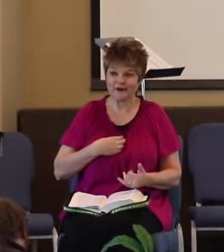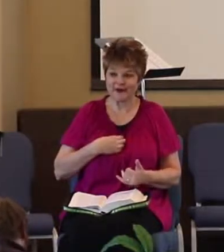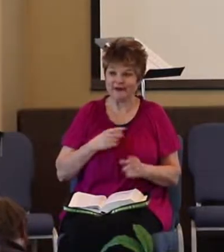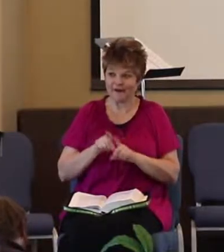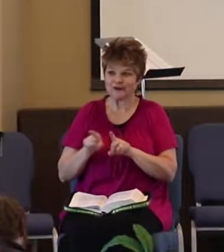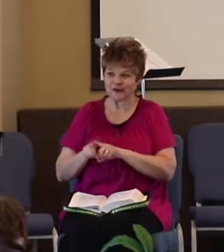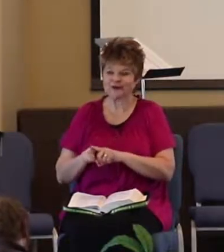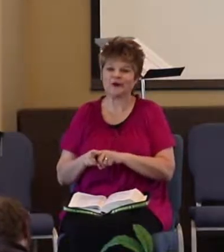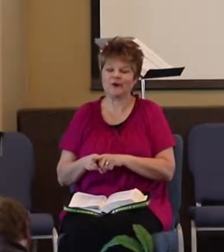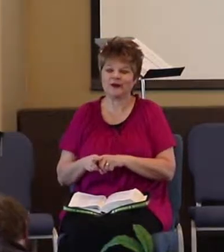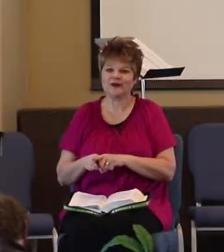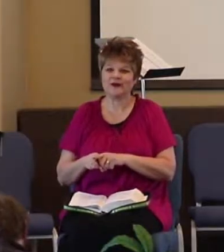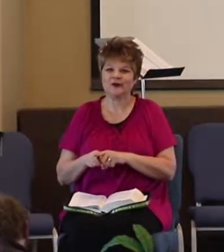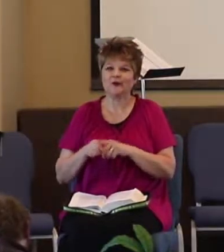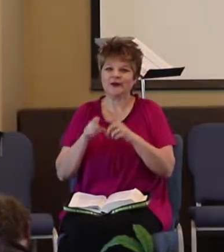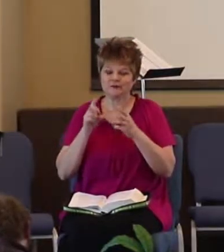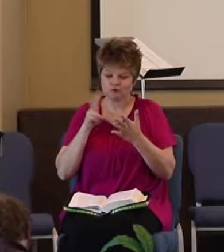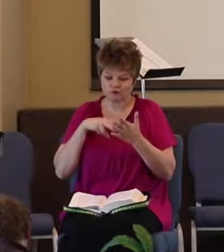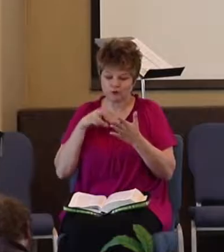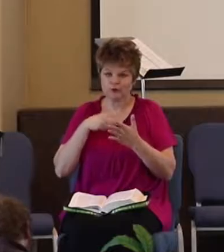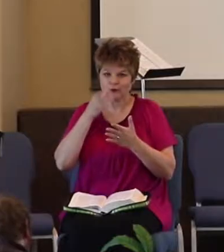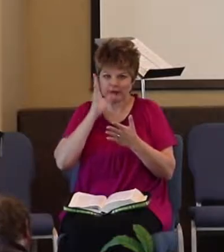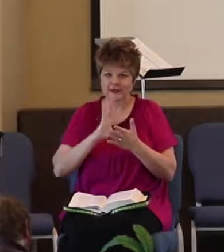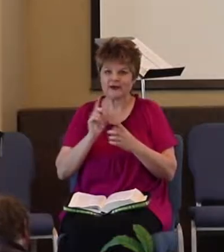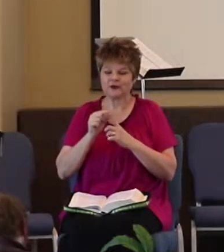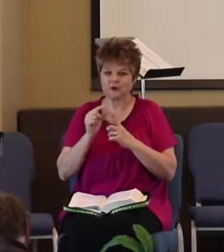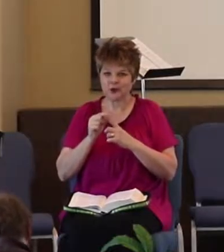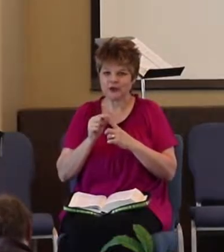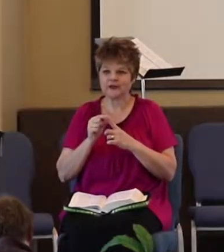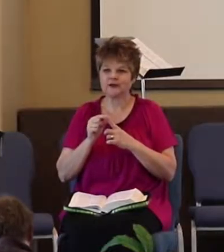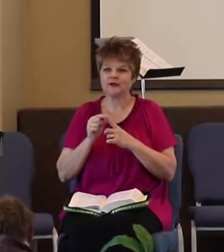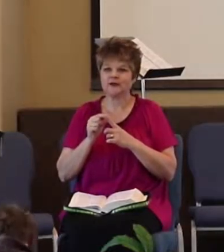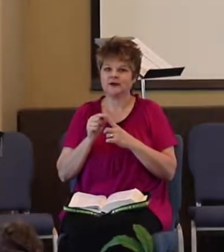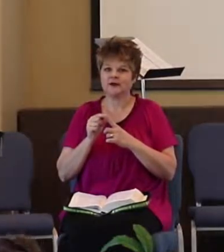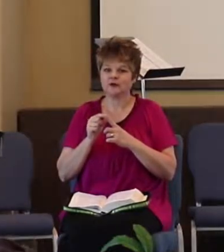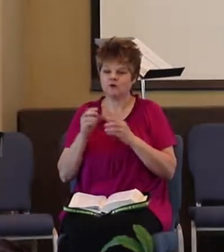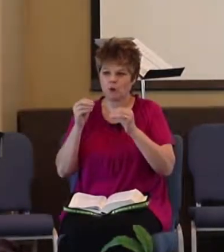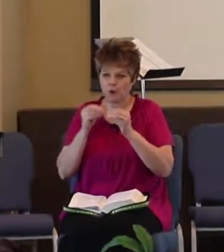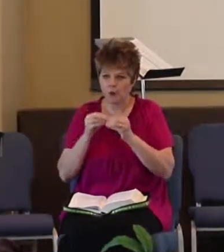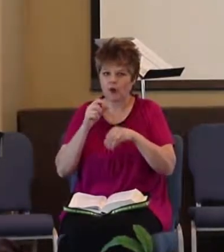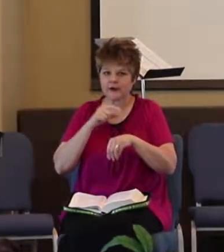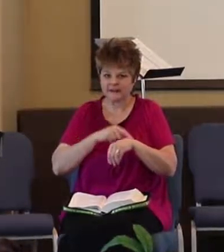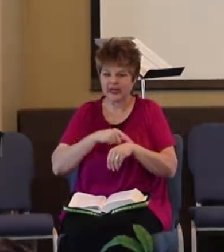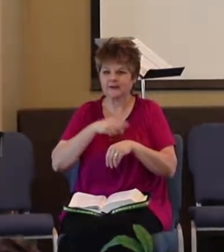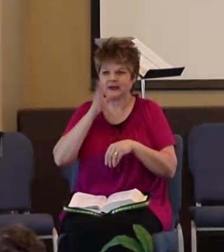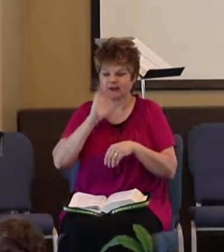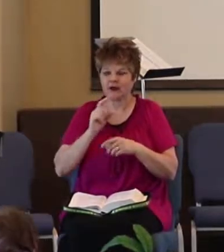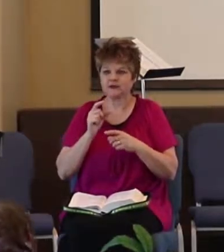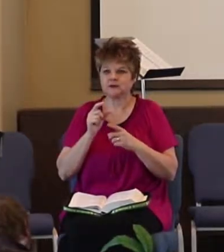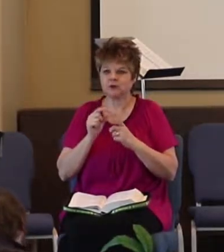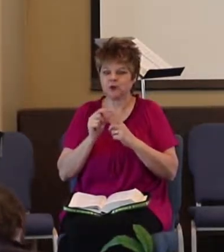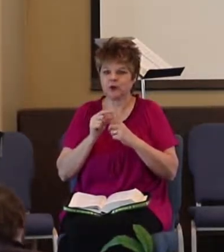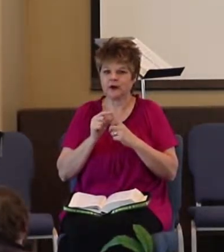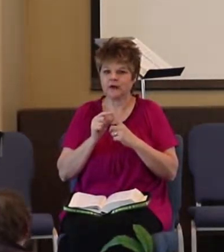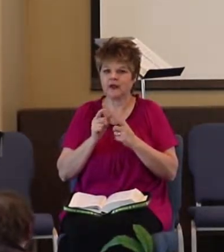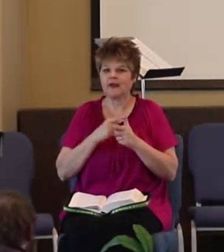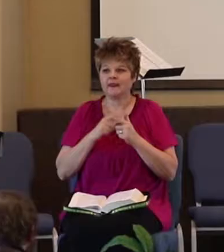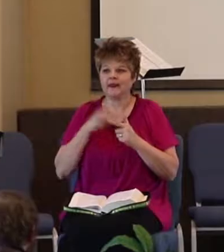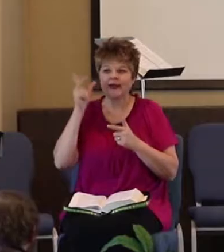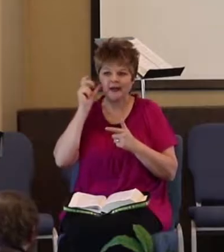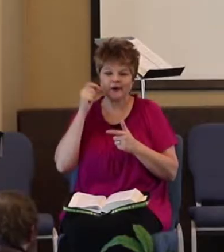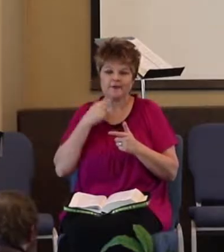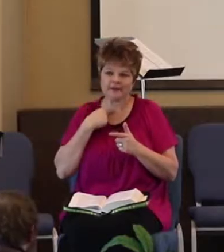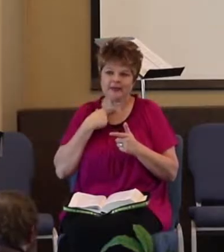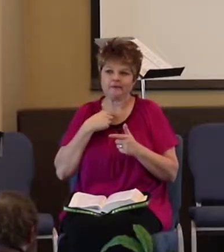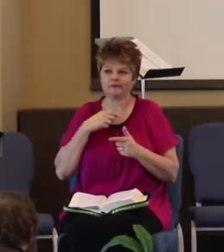we're going to spend our time looking at God's Word, spending more time in God's Word than hearing me speak, other than to